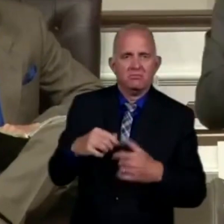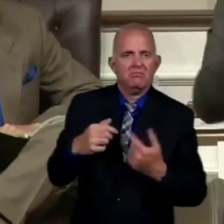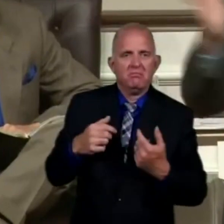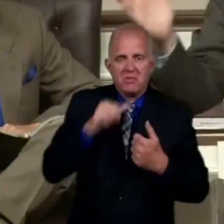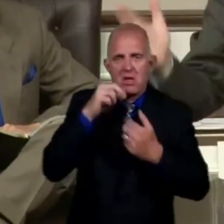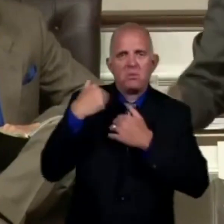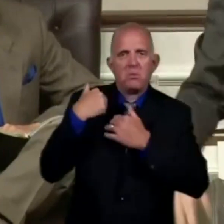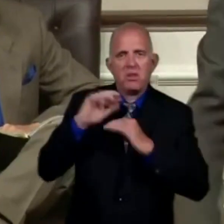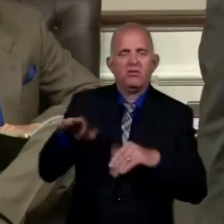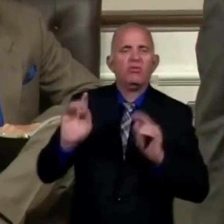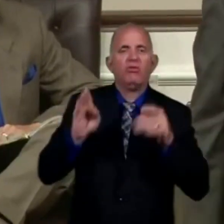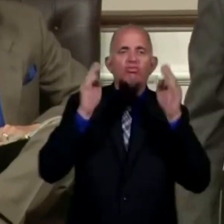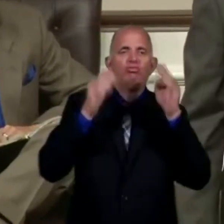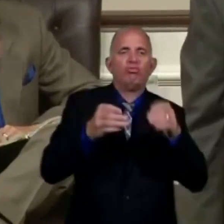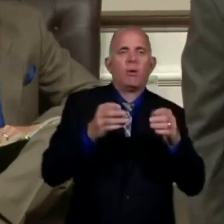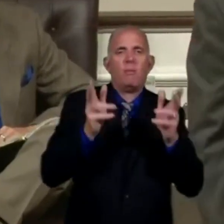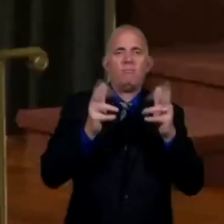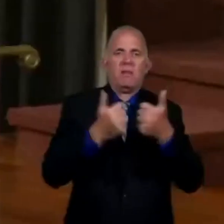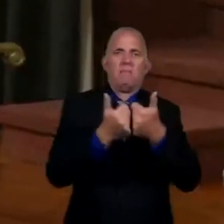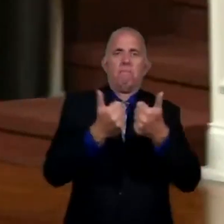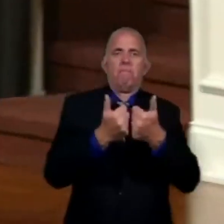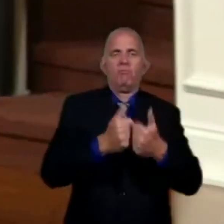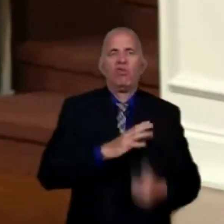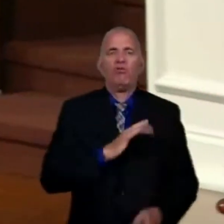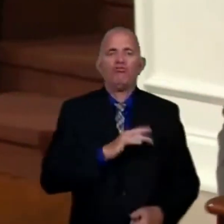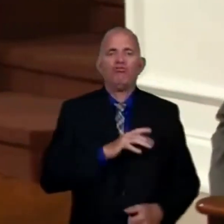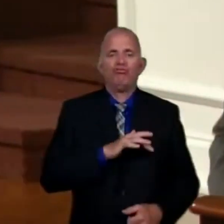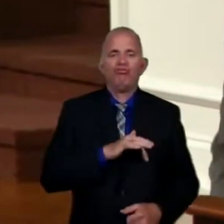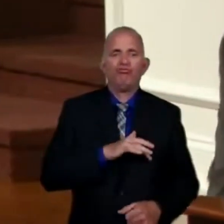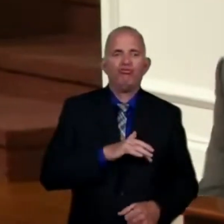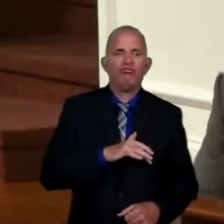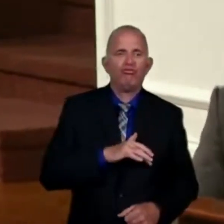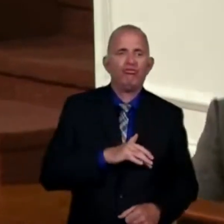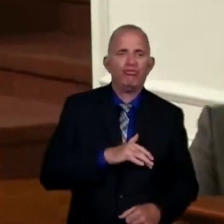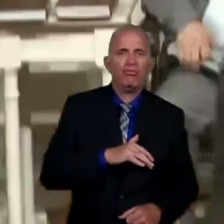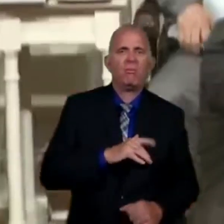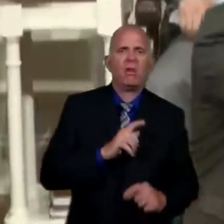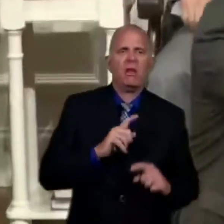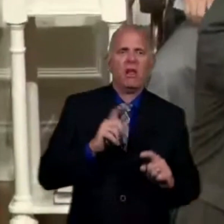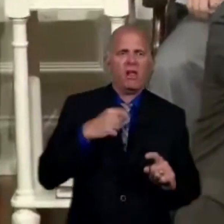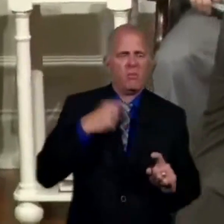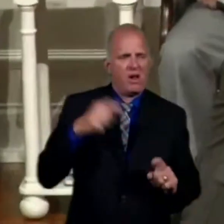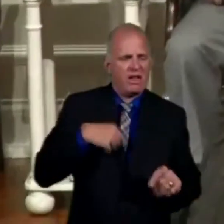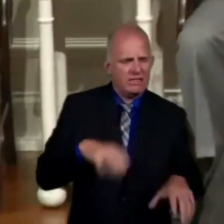game or watch a basketball game. But you know, when I start saying, you know, I'm going to take some time to pray,